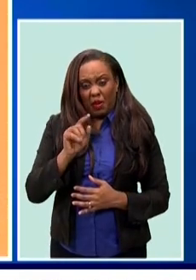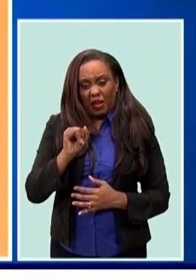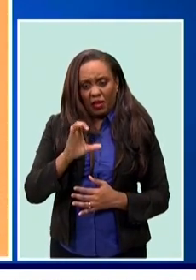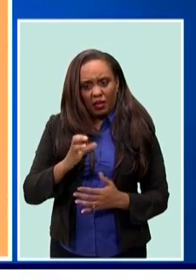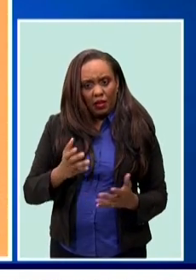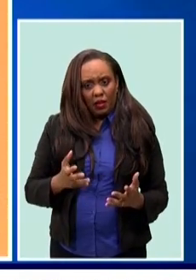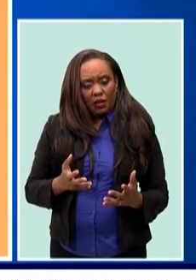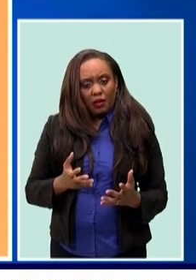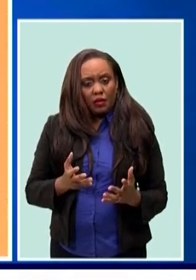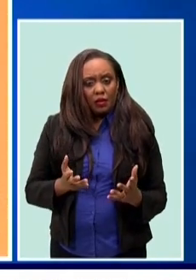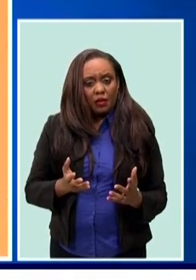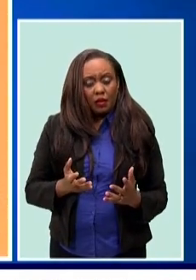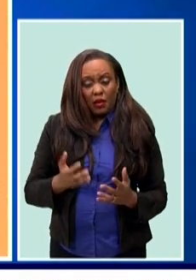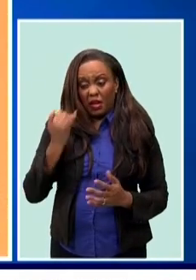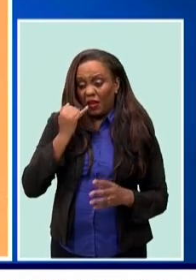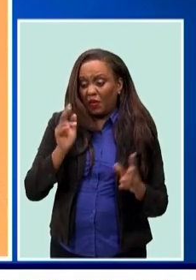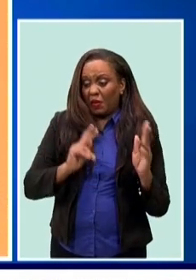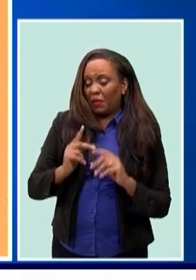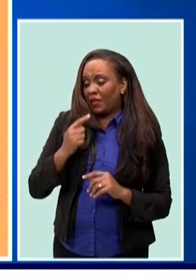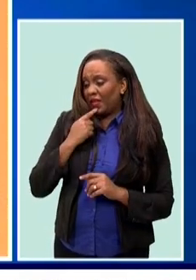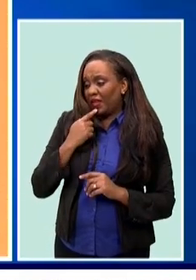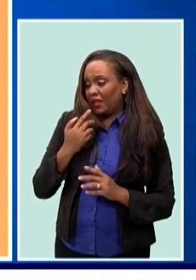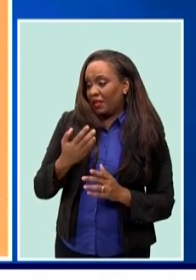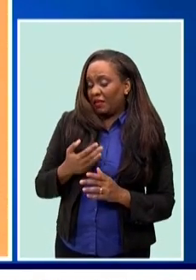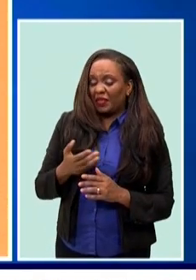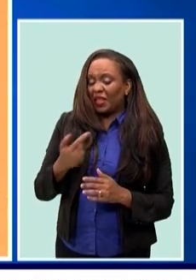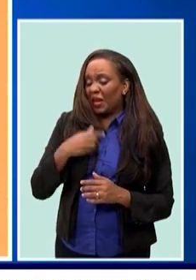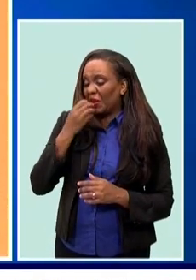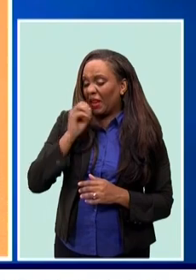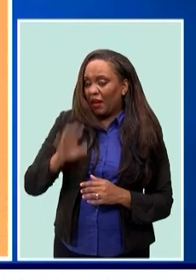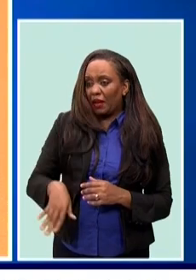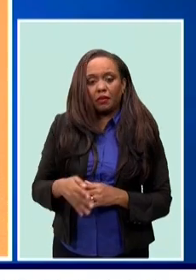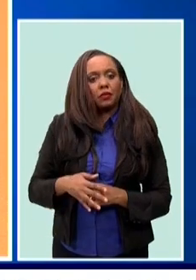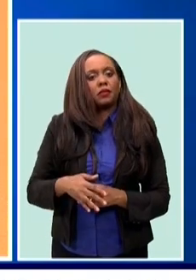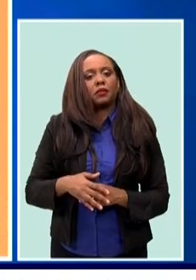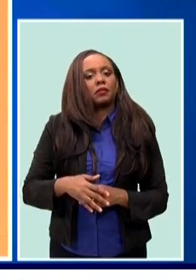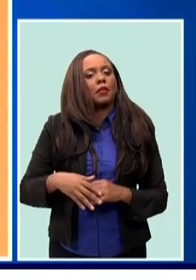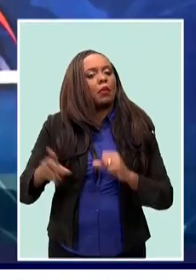trade, if people determine that they want to do it, then they will have to face the penalties of it.